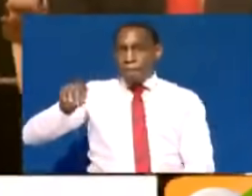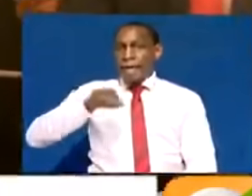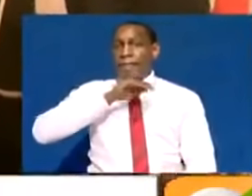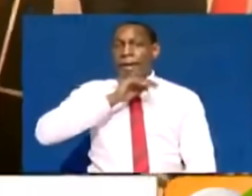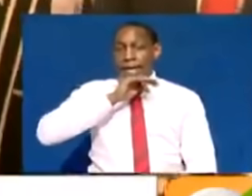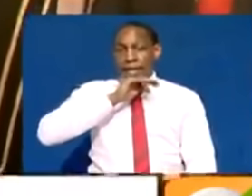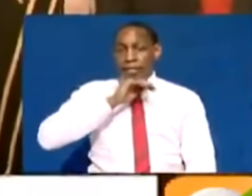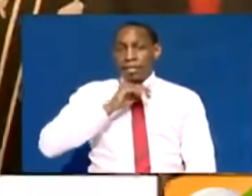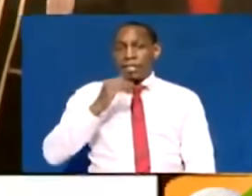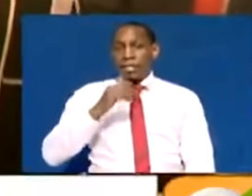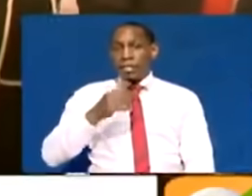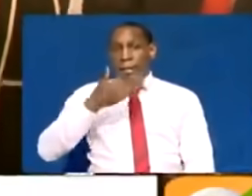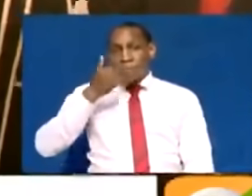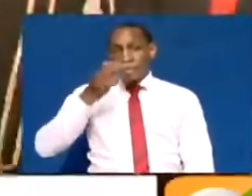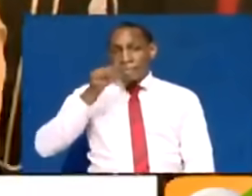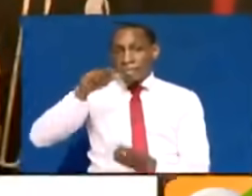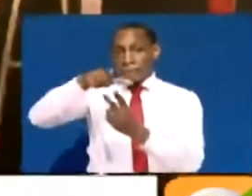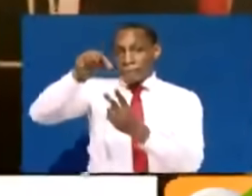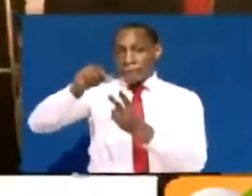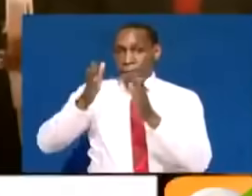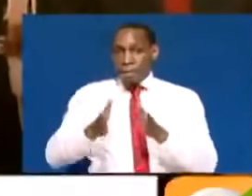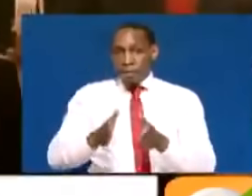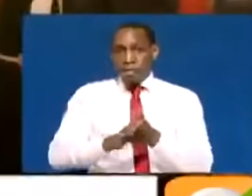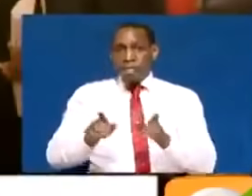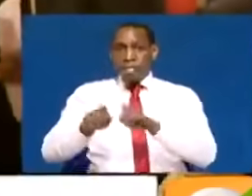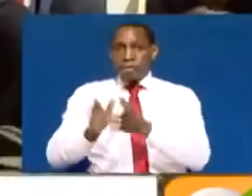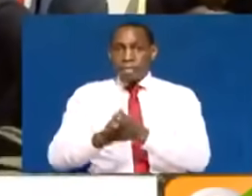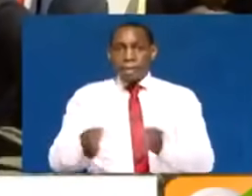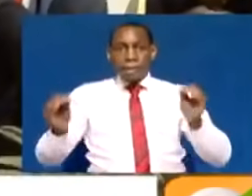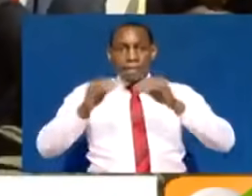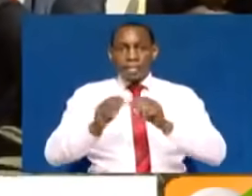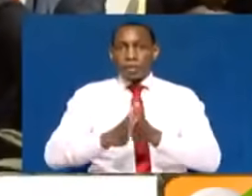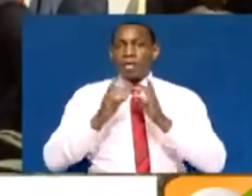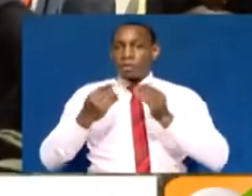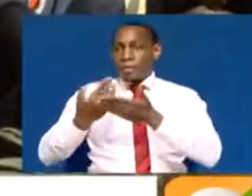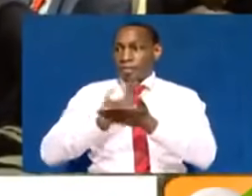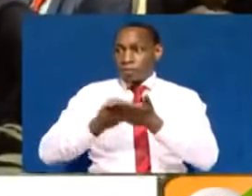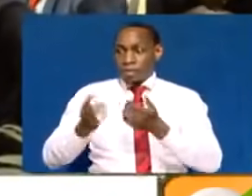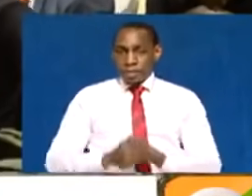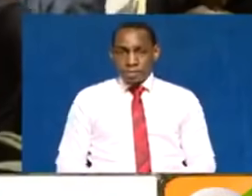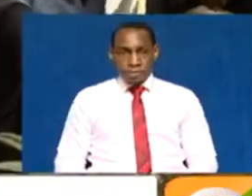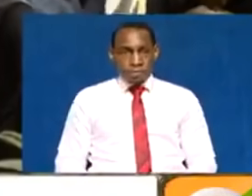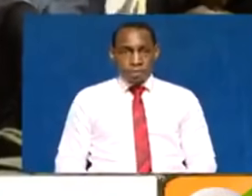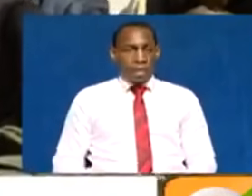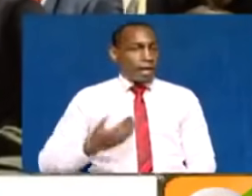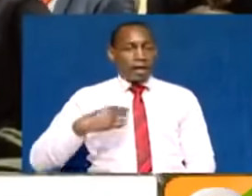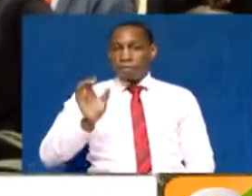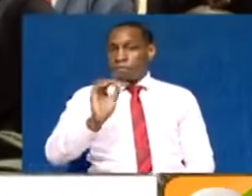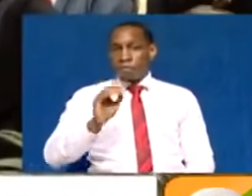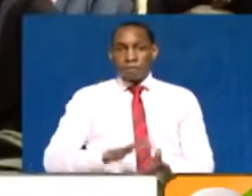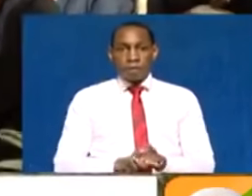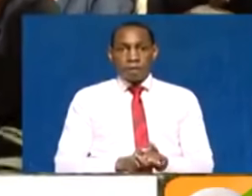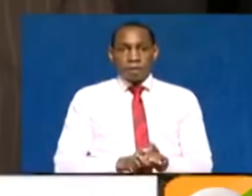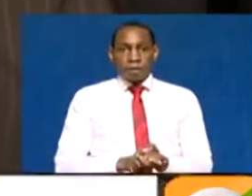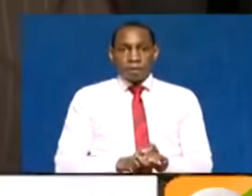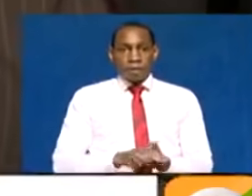Raila Odinga as its preferred option. This following a similar luncheon they hosted last week. Let us not have a